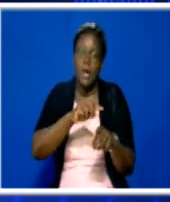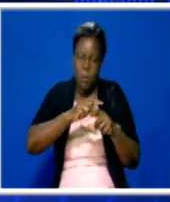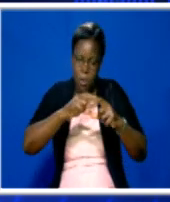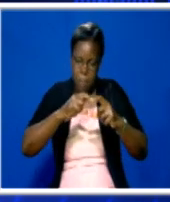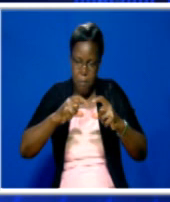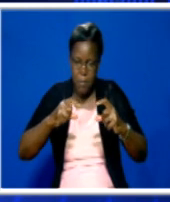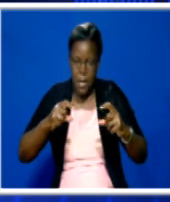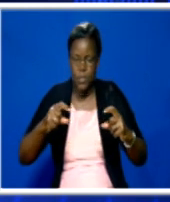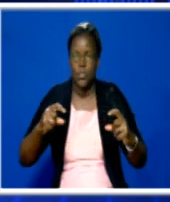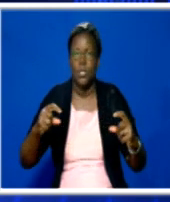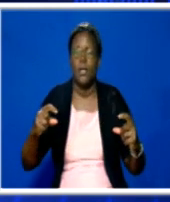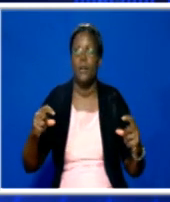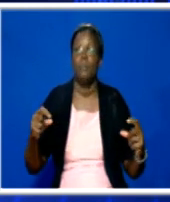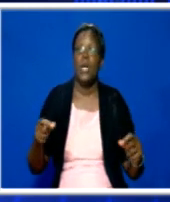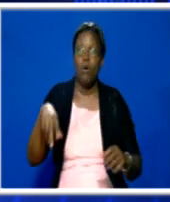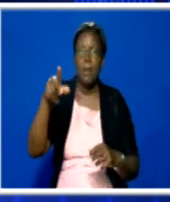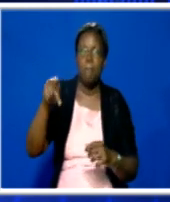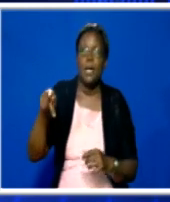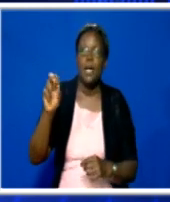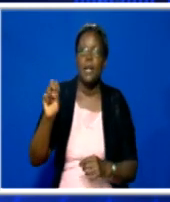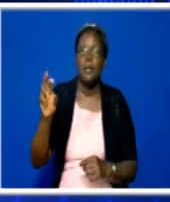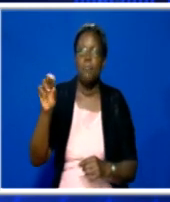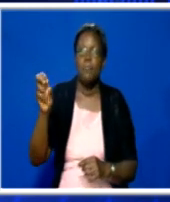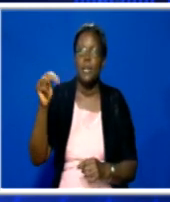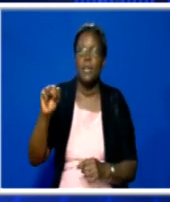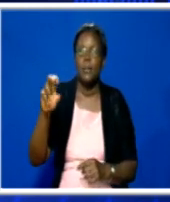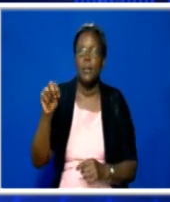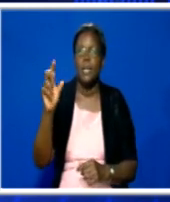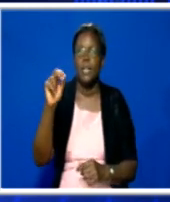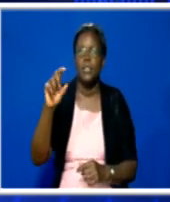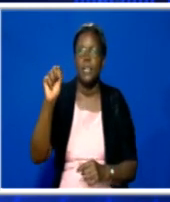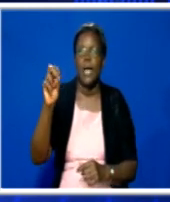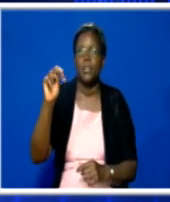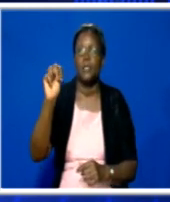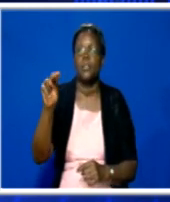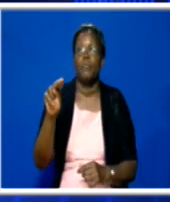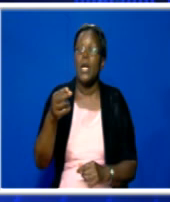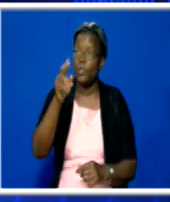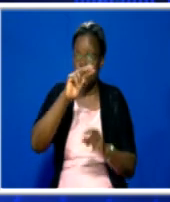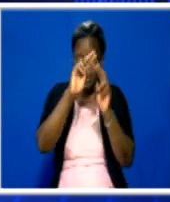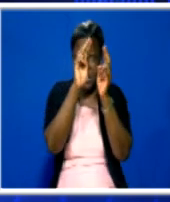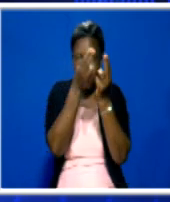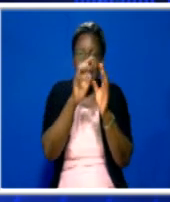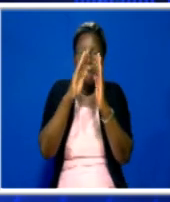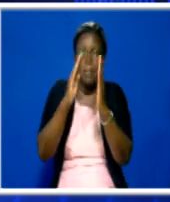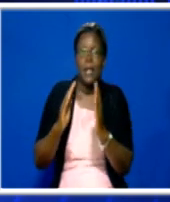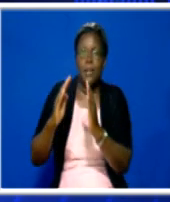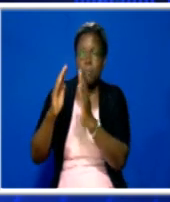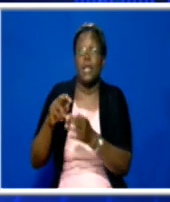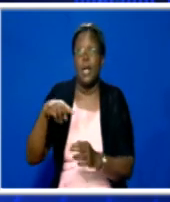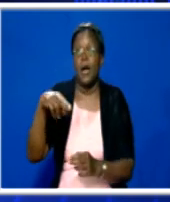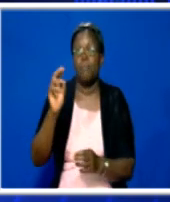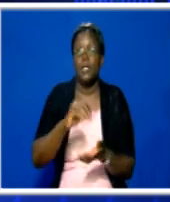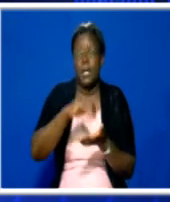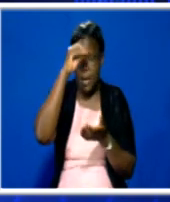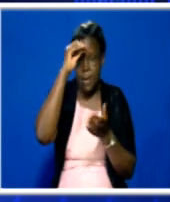more specifically perimeter. Now remember, again, this is one of those topics that does build up, so very important that you do not miss this specific